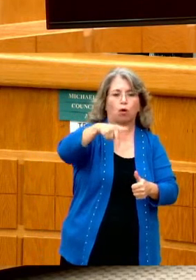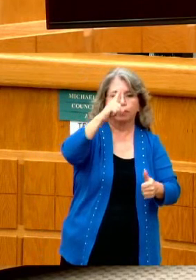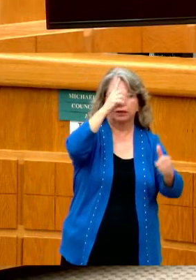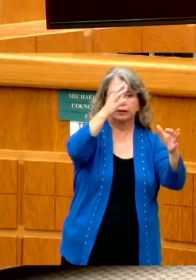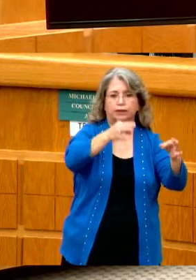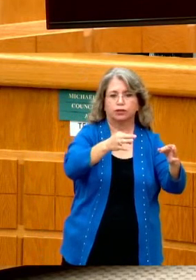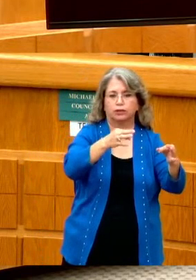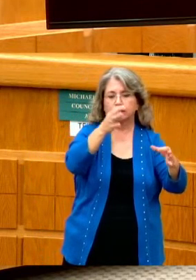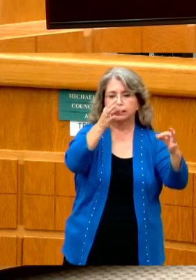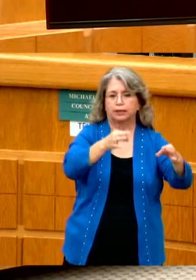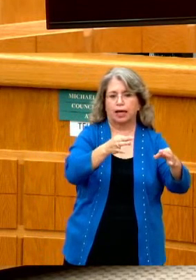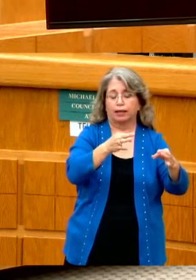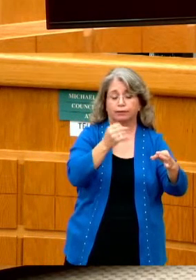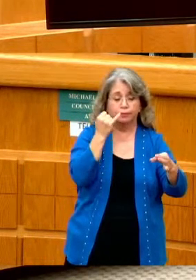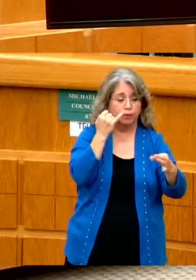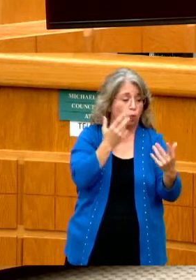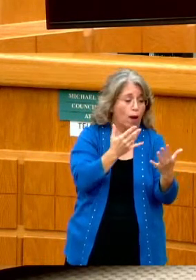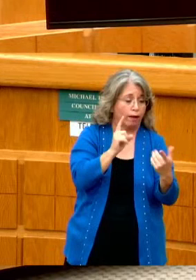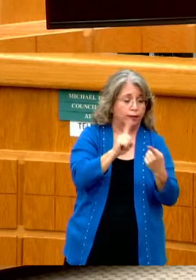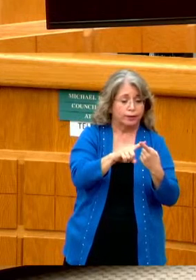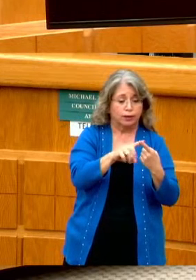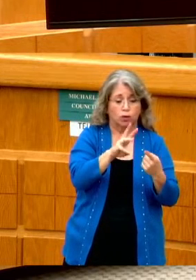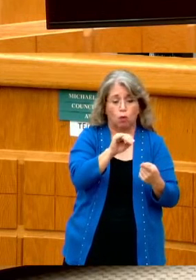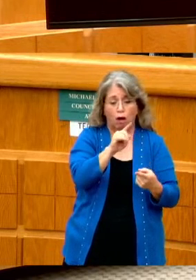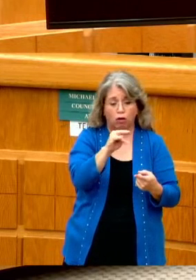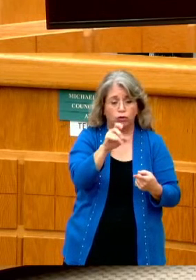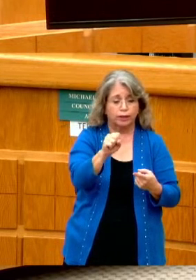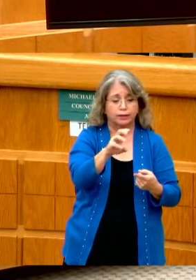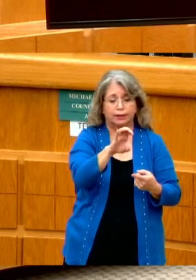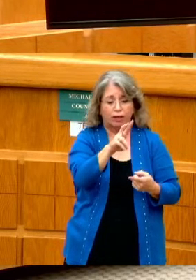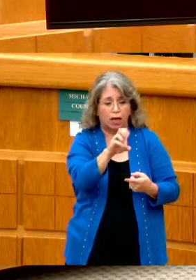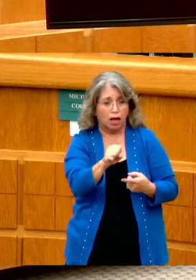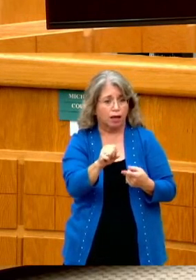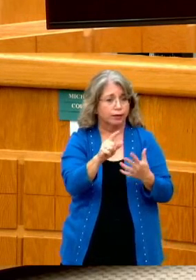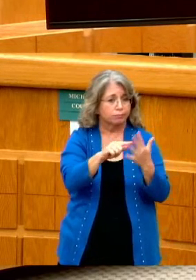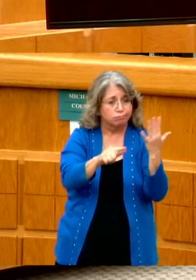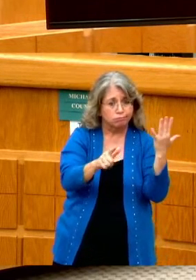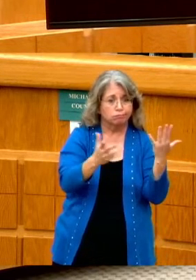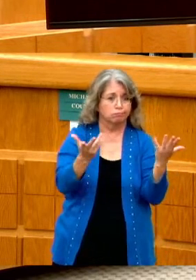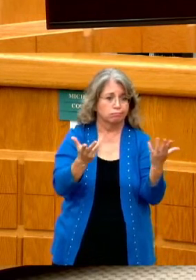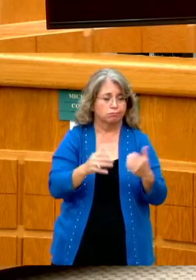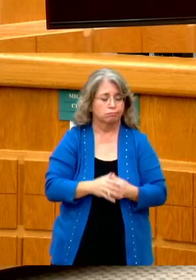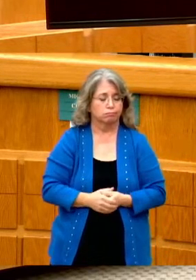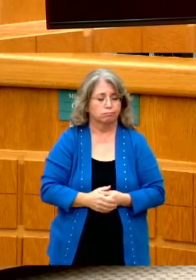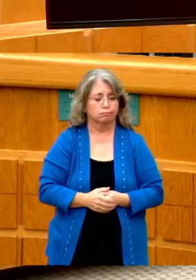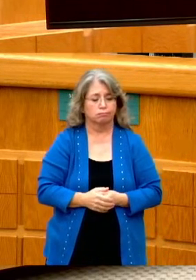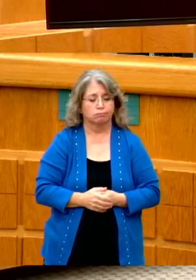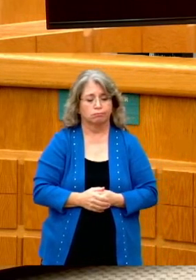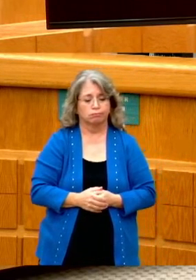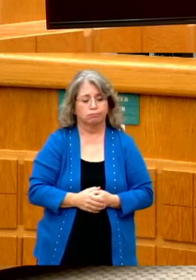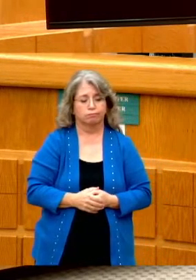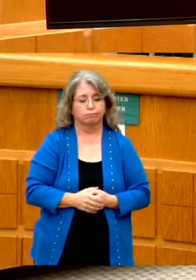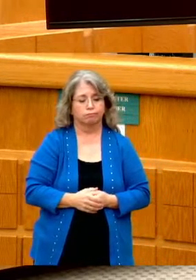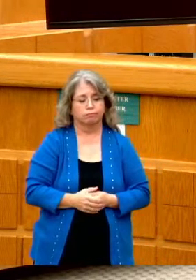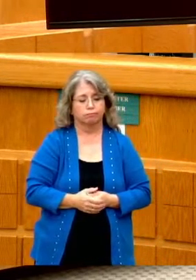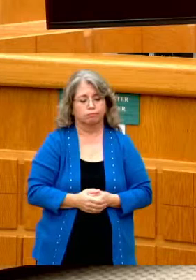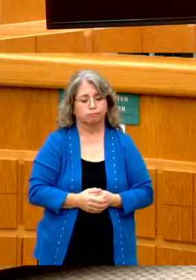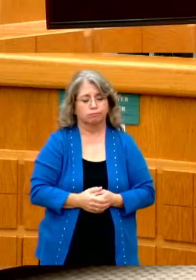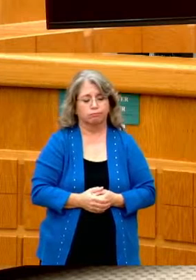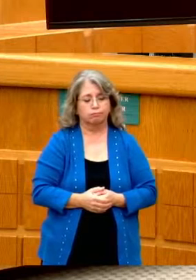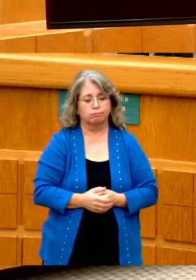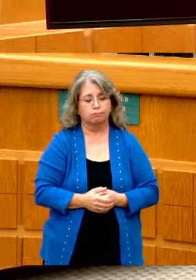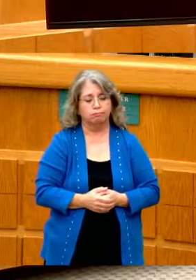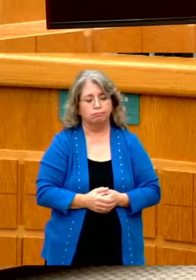or Walgreens. ¿Por qué algunos residentes de hogares de ancianos aún no están vacunados? Salud y Servicios Humanos supervisa los hogares